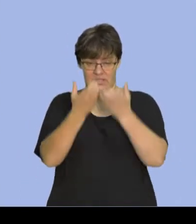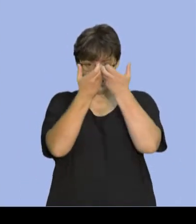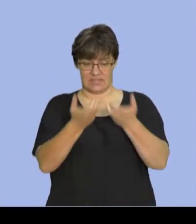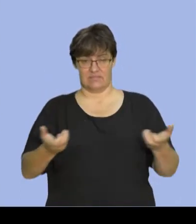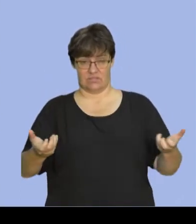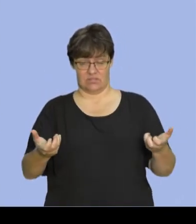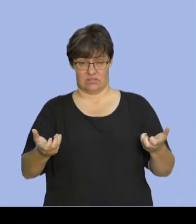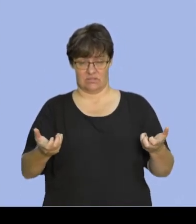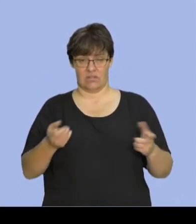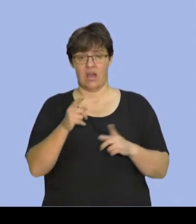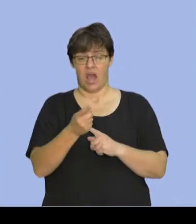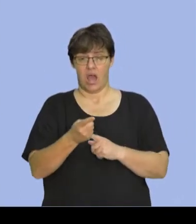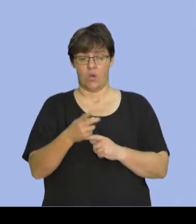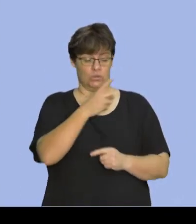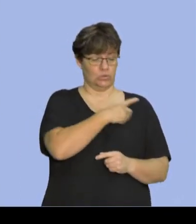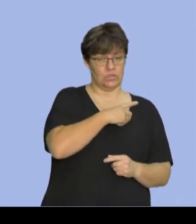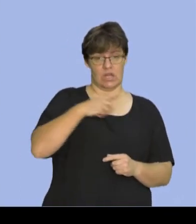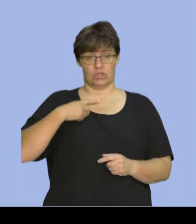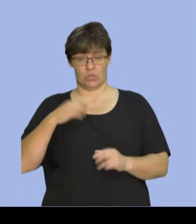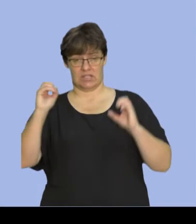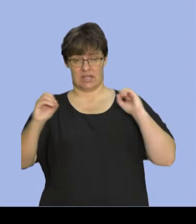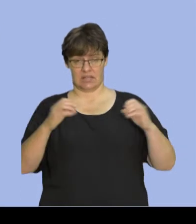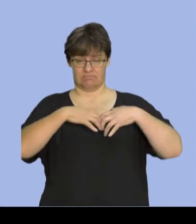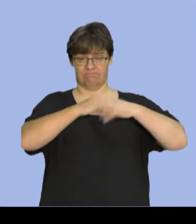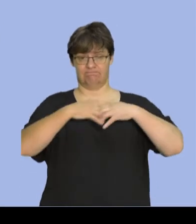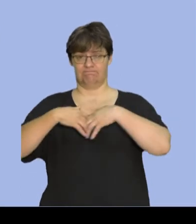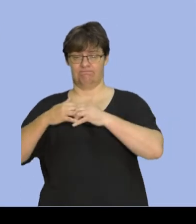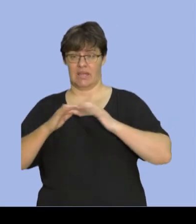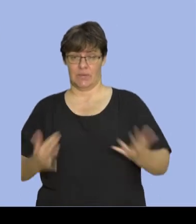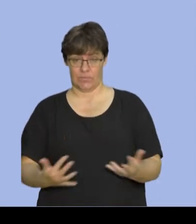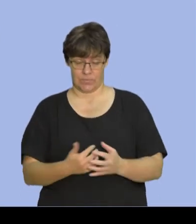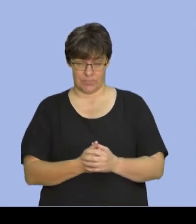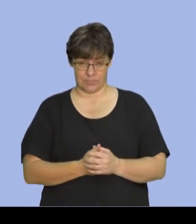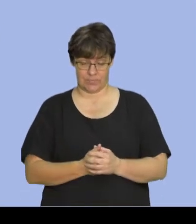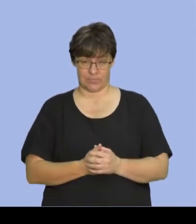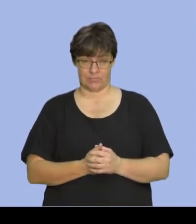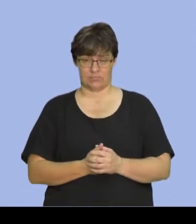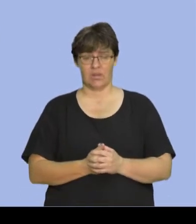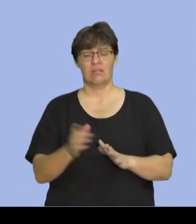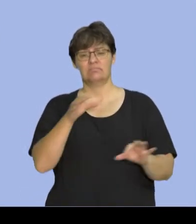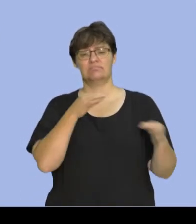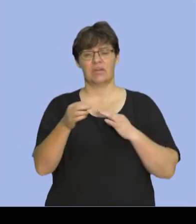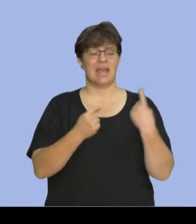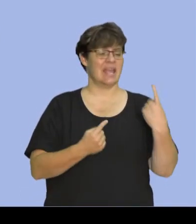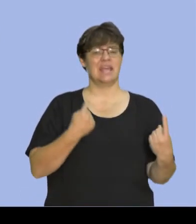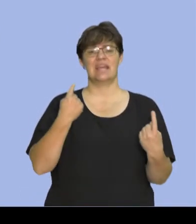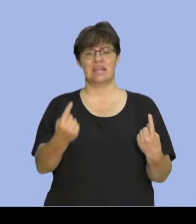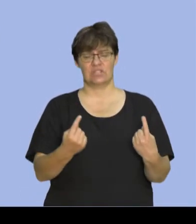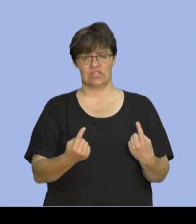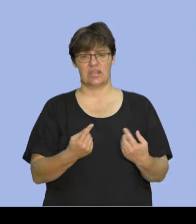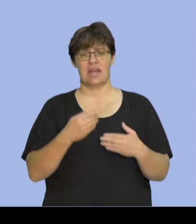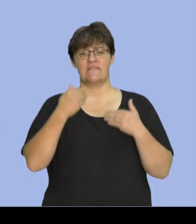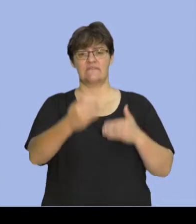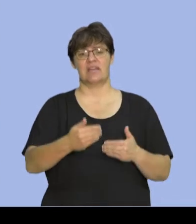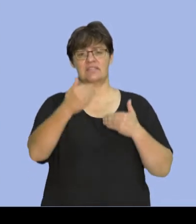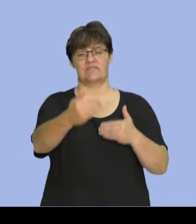how two daughter cells are formed in this process. So let's unpack what happens in each one of these phases in the